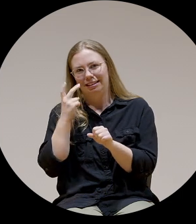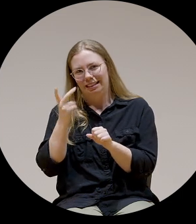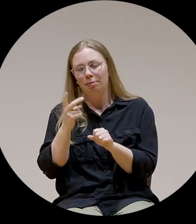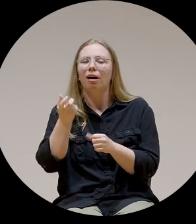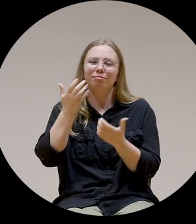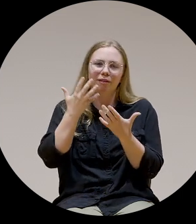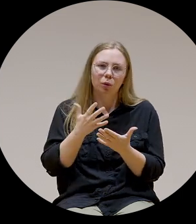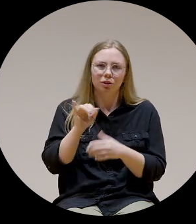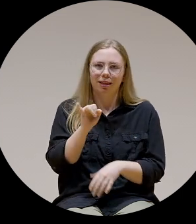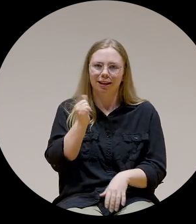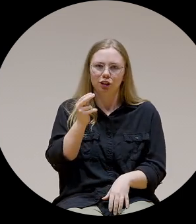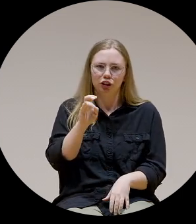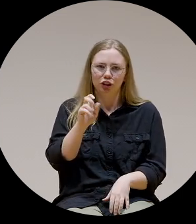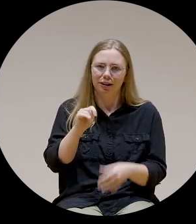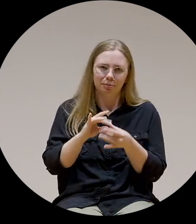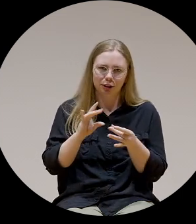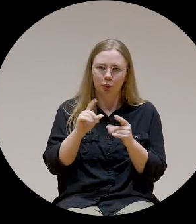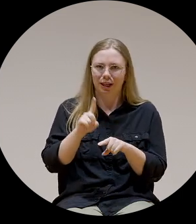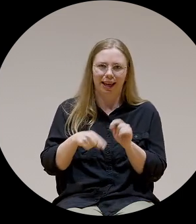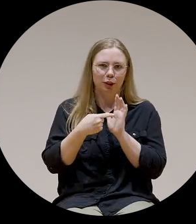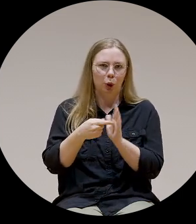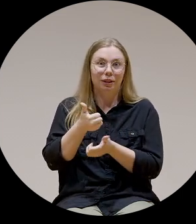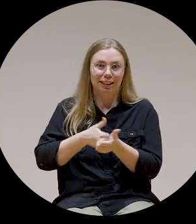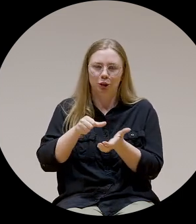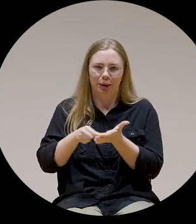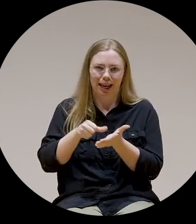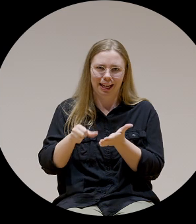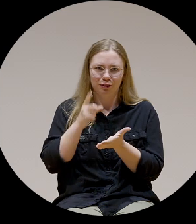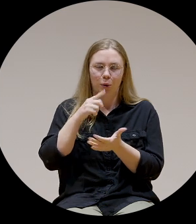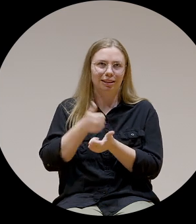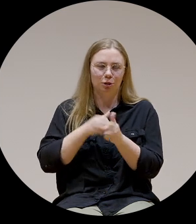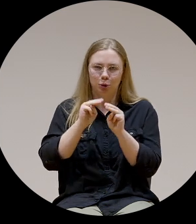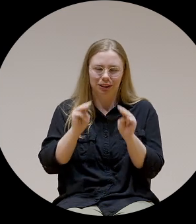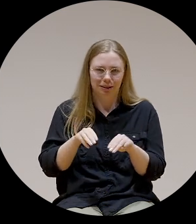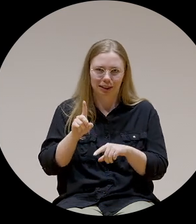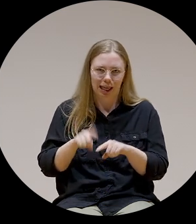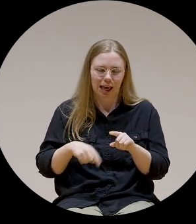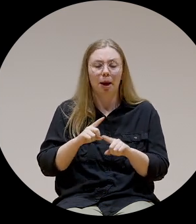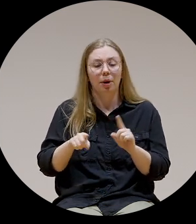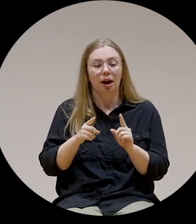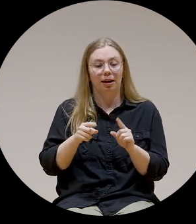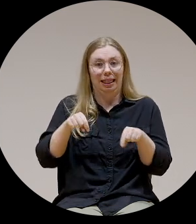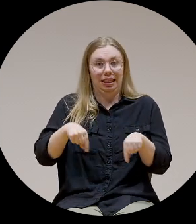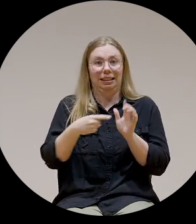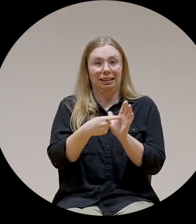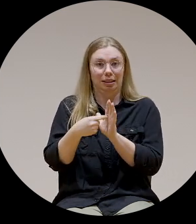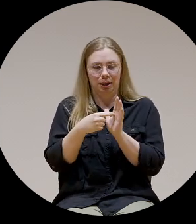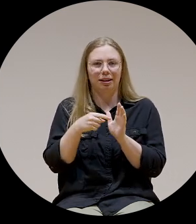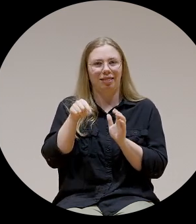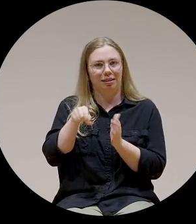can't show every page of those books to every venue, but these two images in particular show two